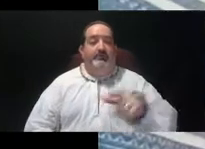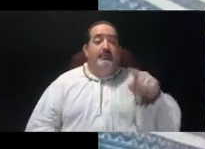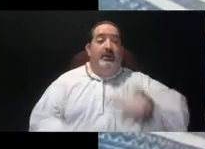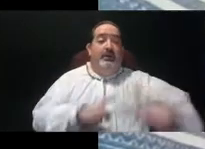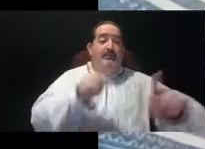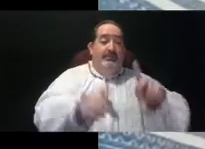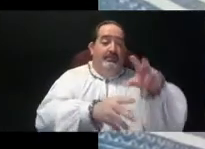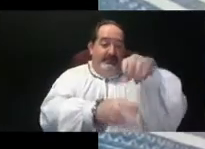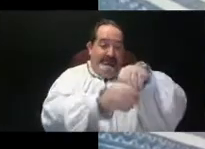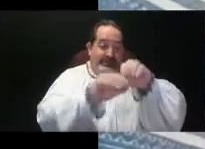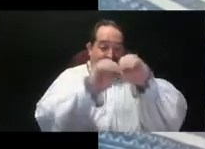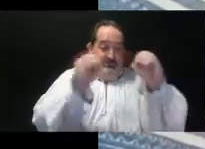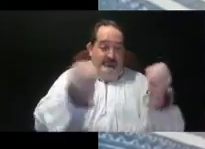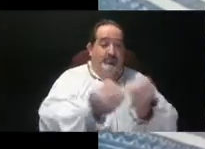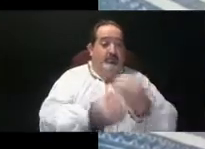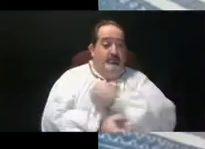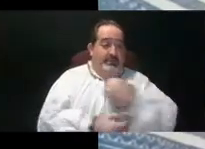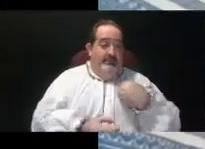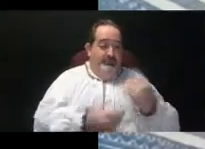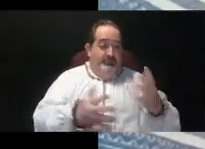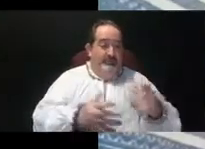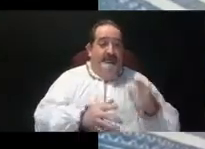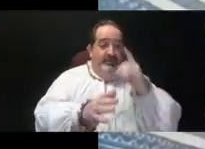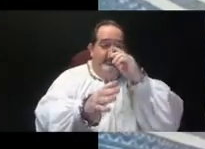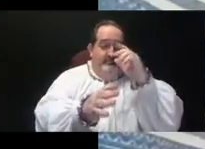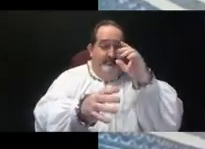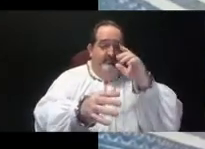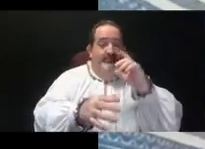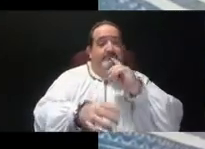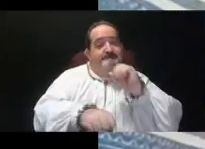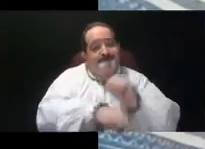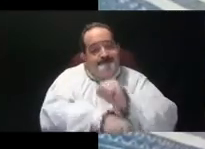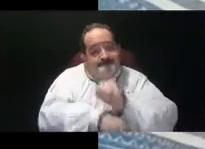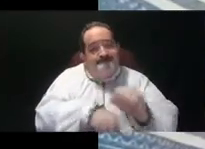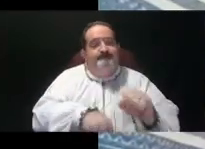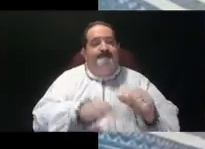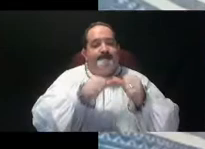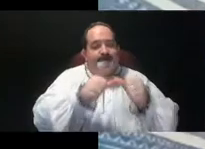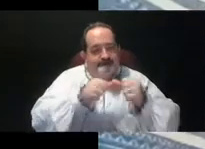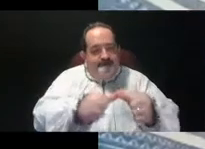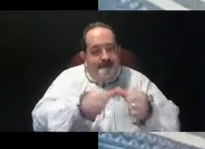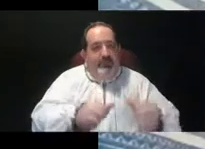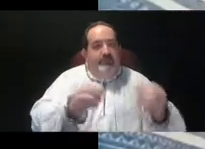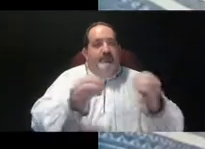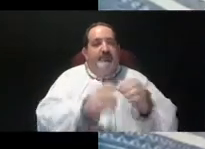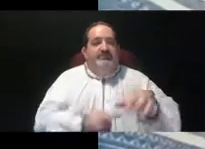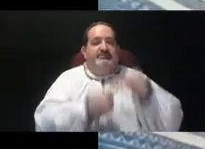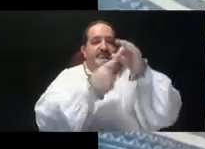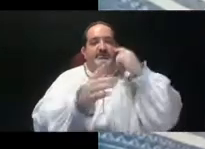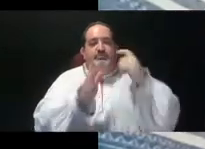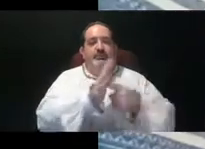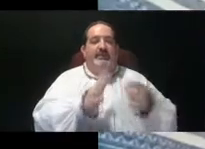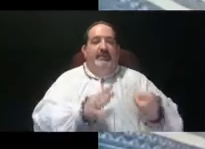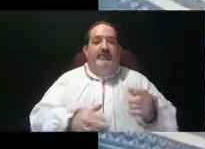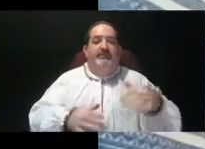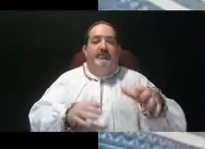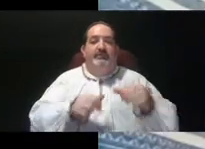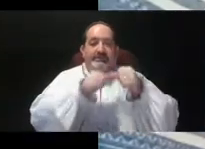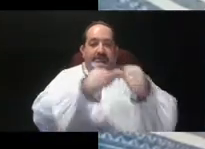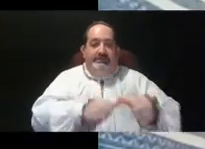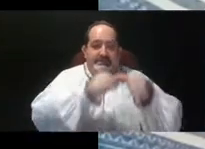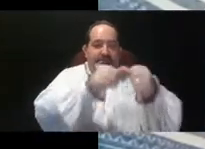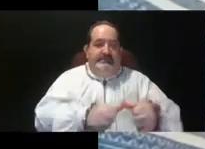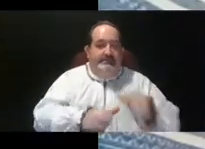order, however, whose dedication to service to Dreiburgen merits special renown. Be it known that by dint of